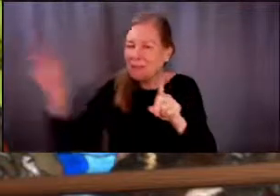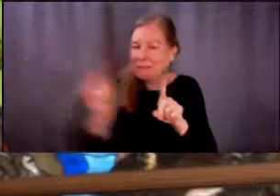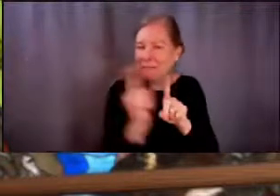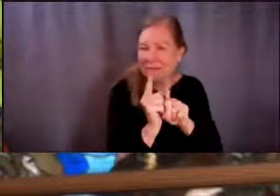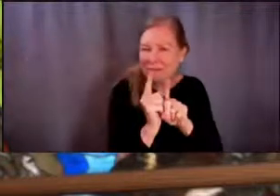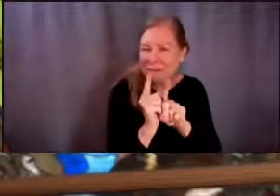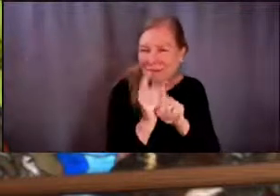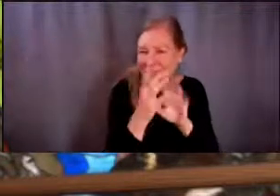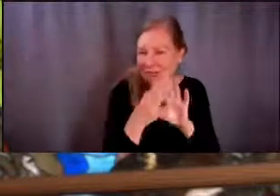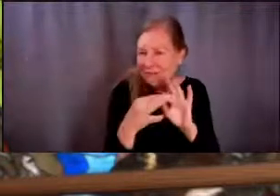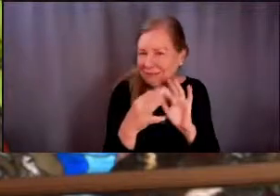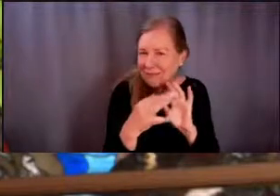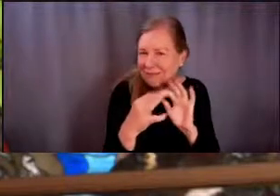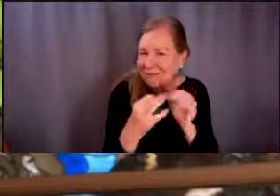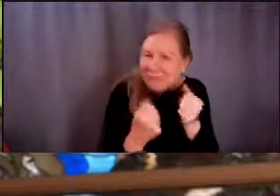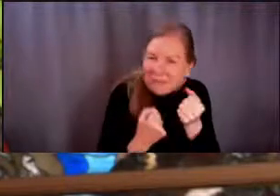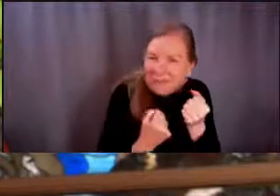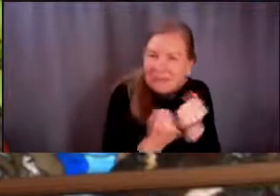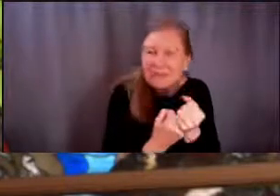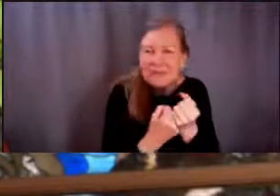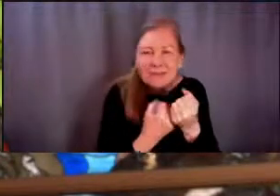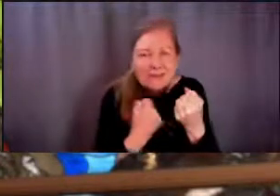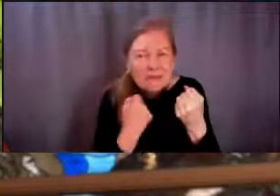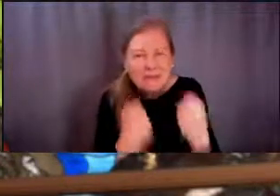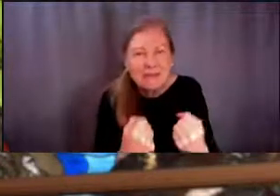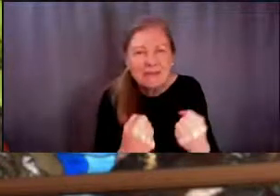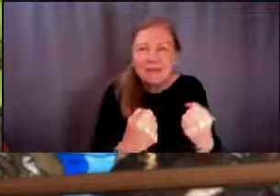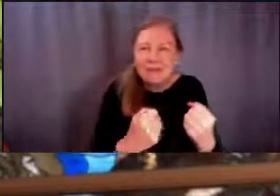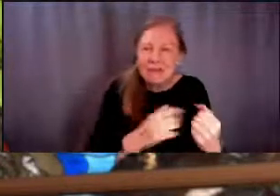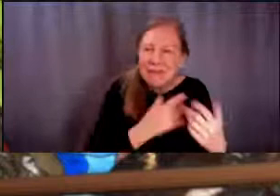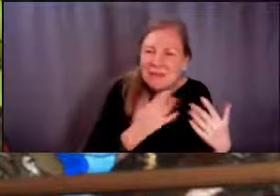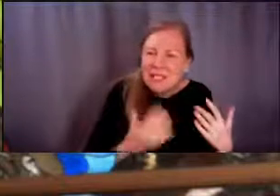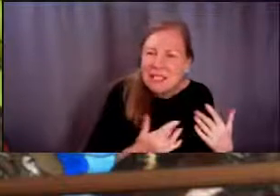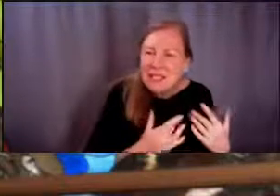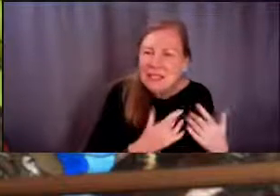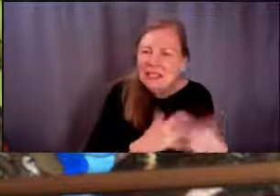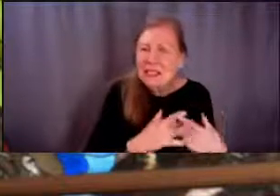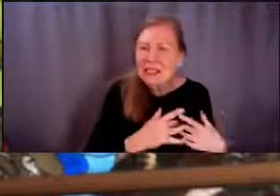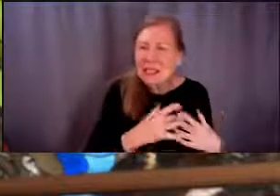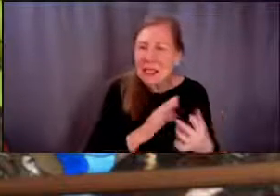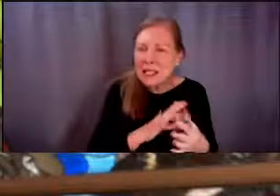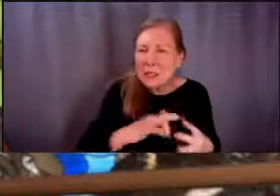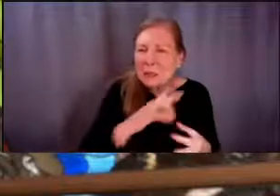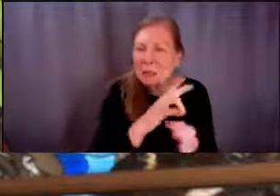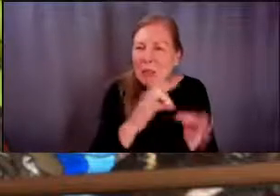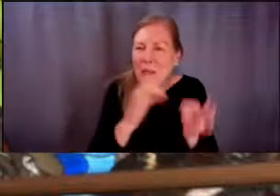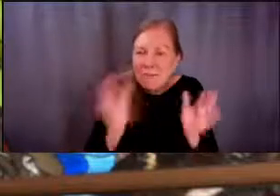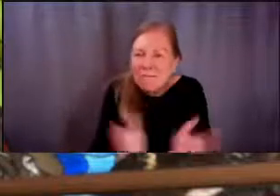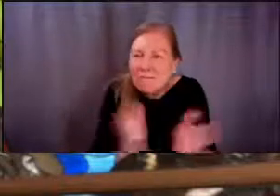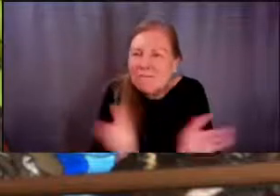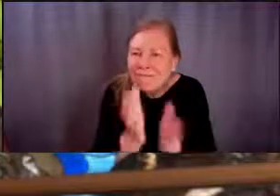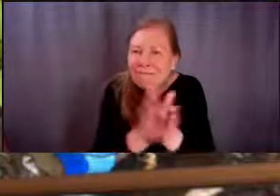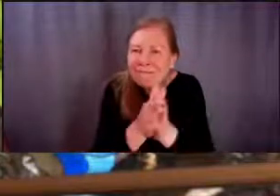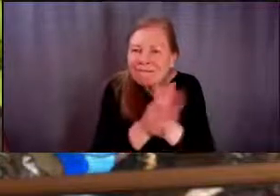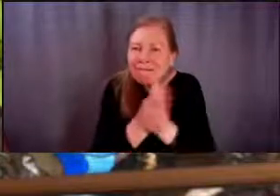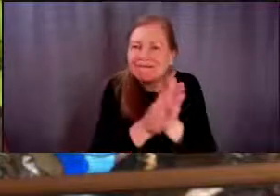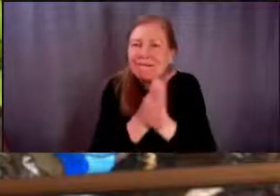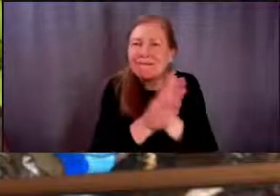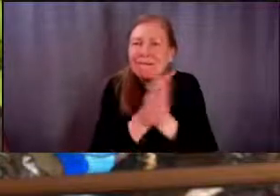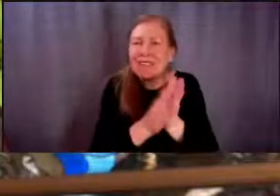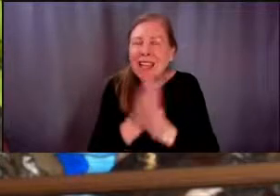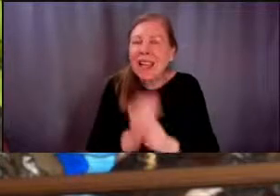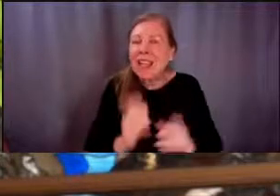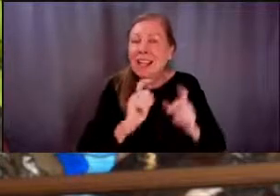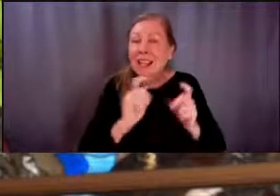and endurance, reinvigorating your spirit and giving you wings like eagles, helping you to